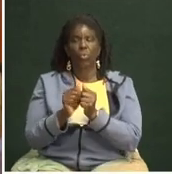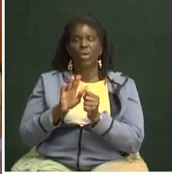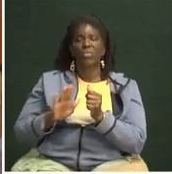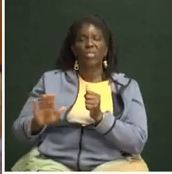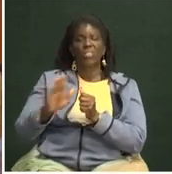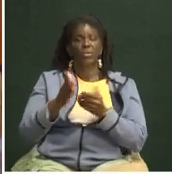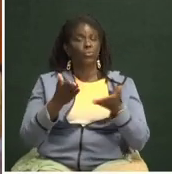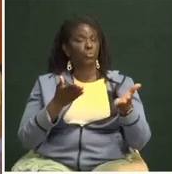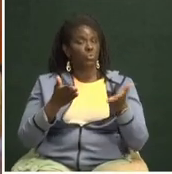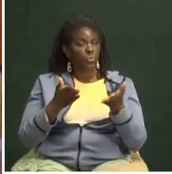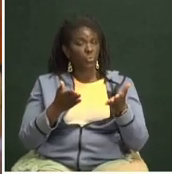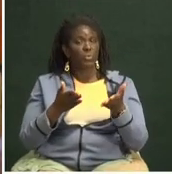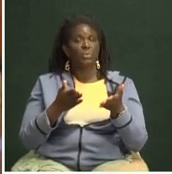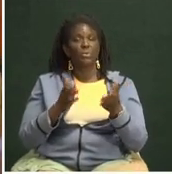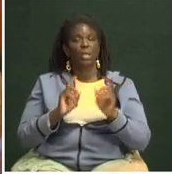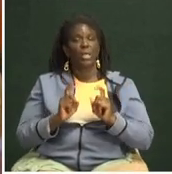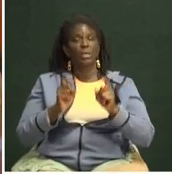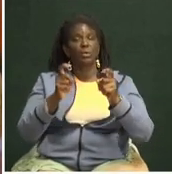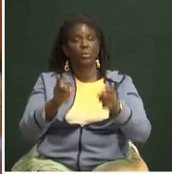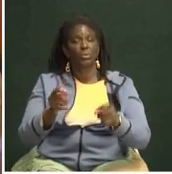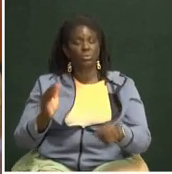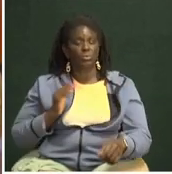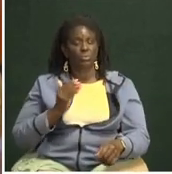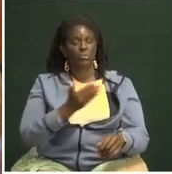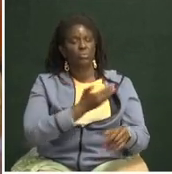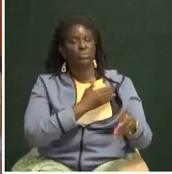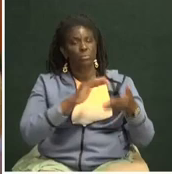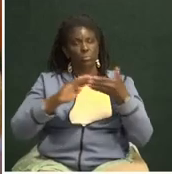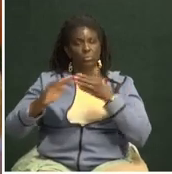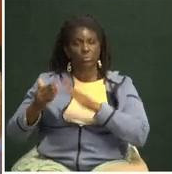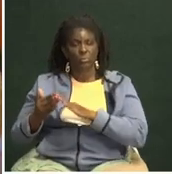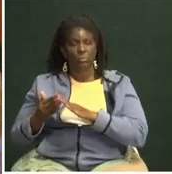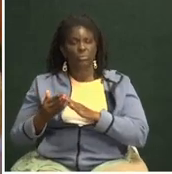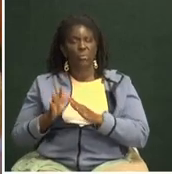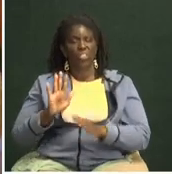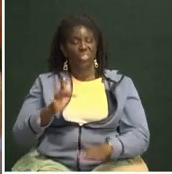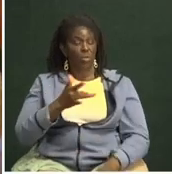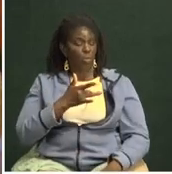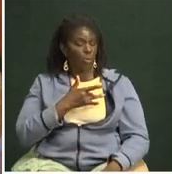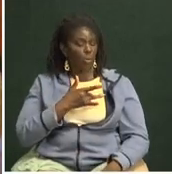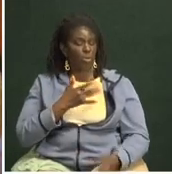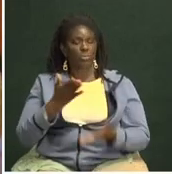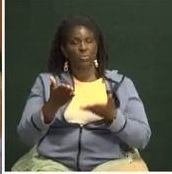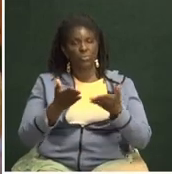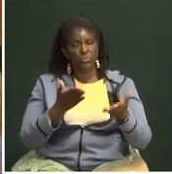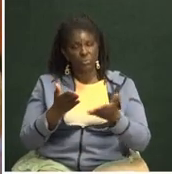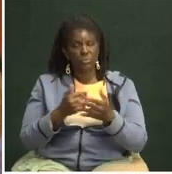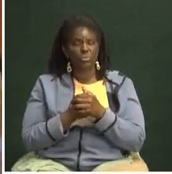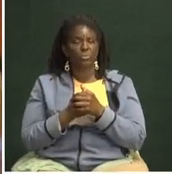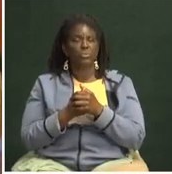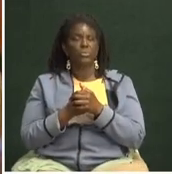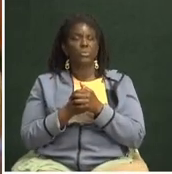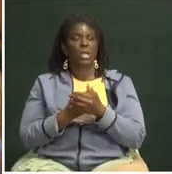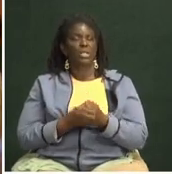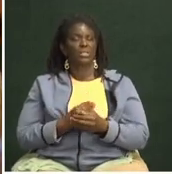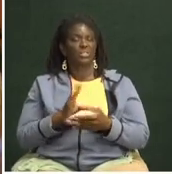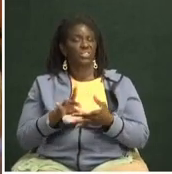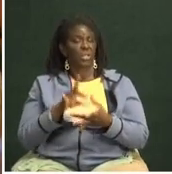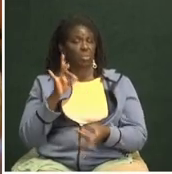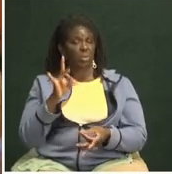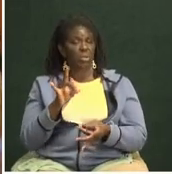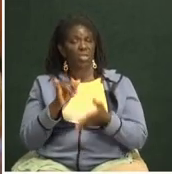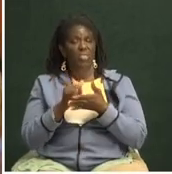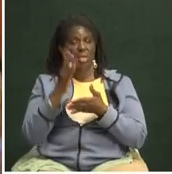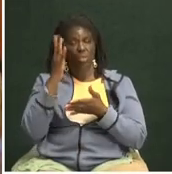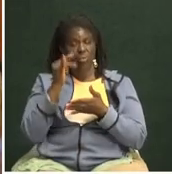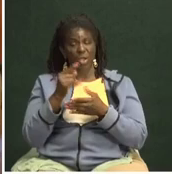distinctive service and contributions to our community. Their heartfelt service and spirit is why